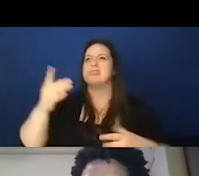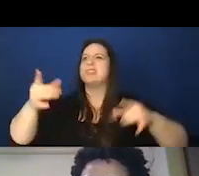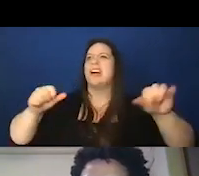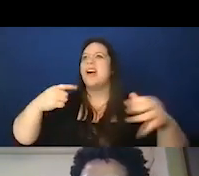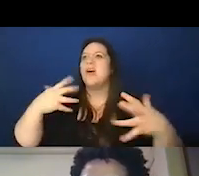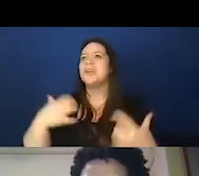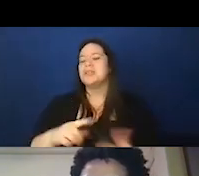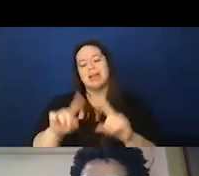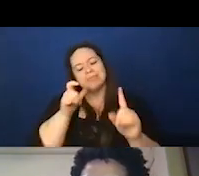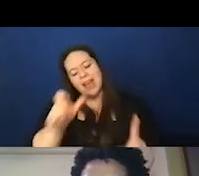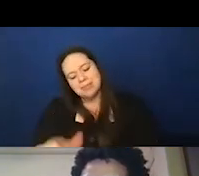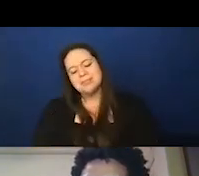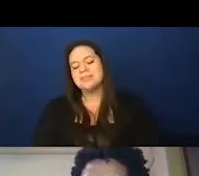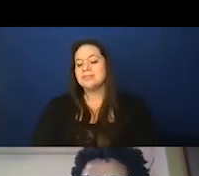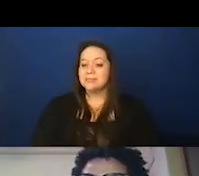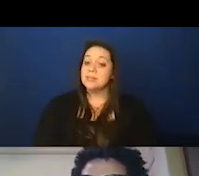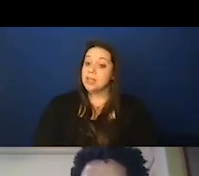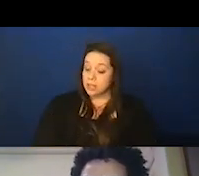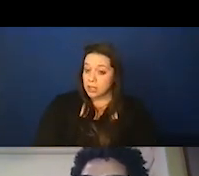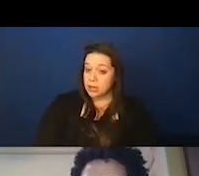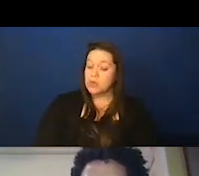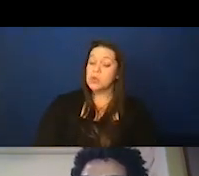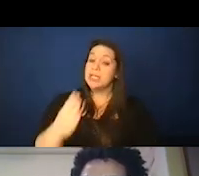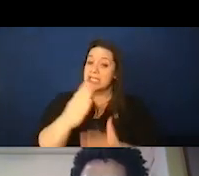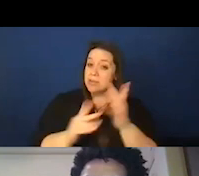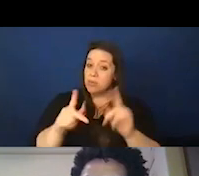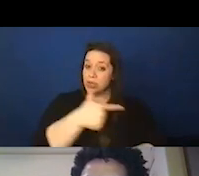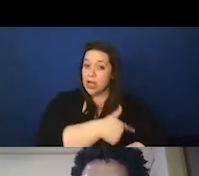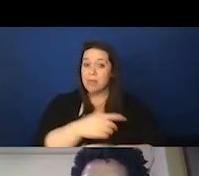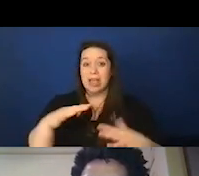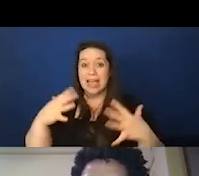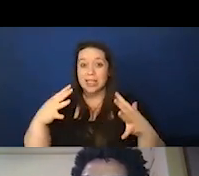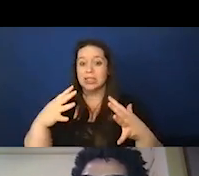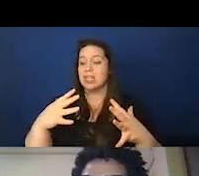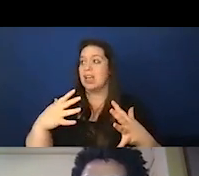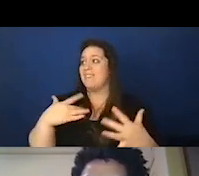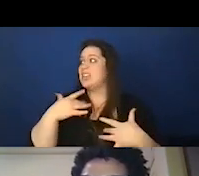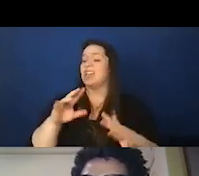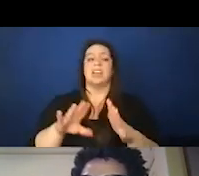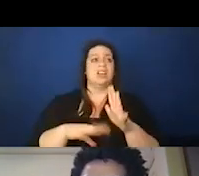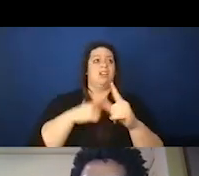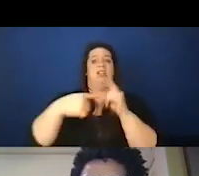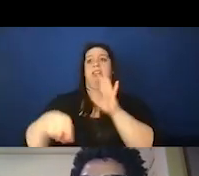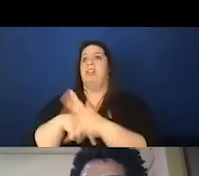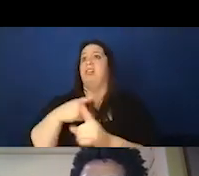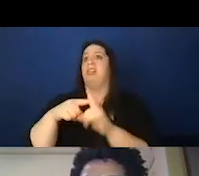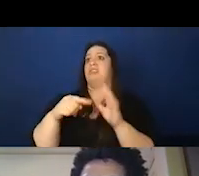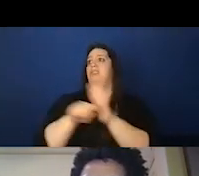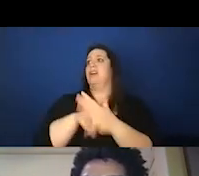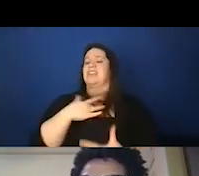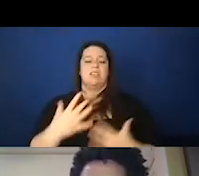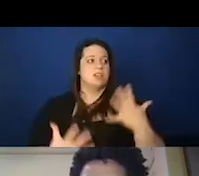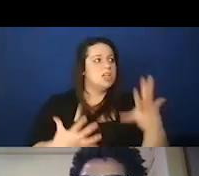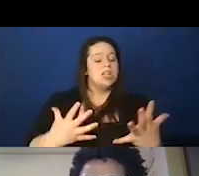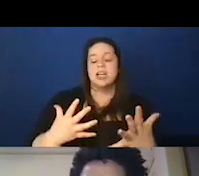experience. Some of them felt, I got very anxious. I was worried. I felt like a roller coaster. I was going up, but then when it was over, I felt